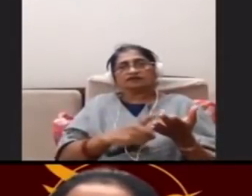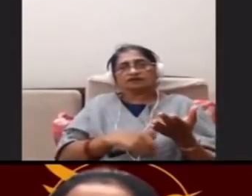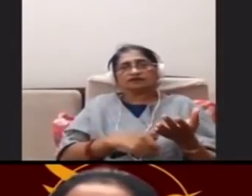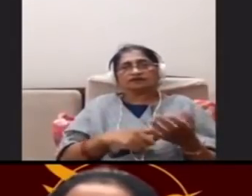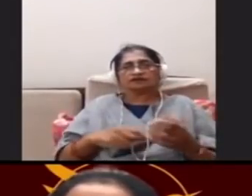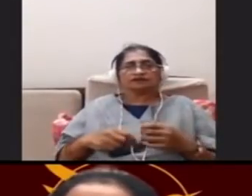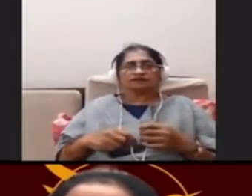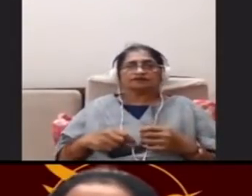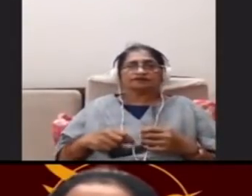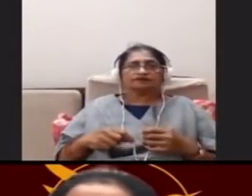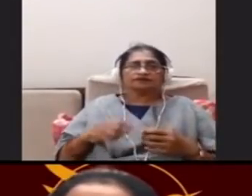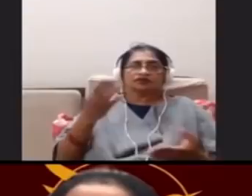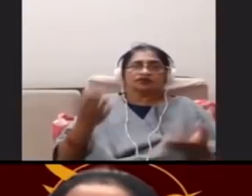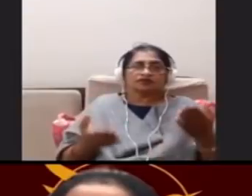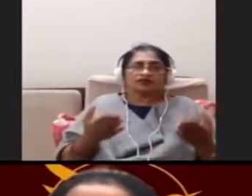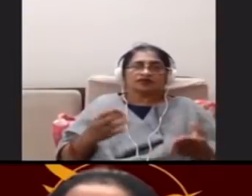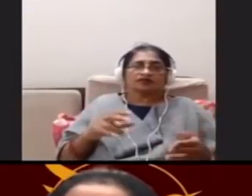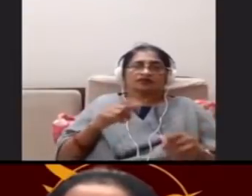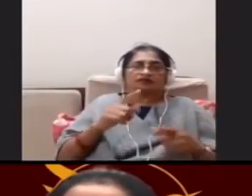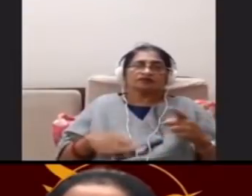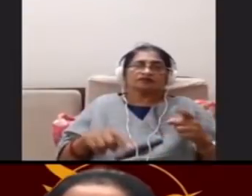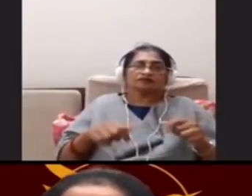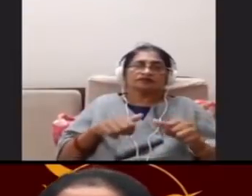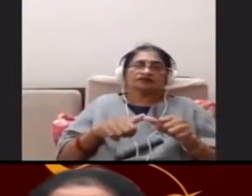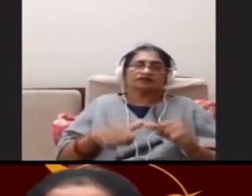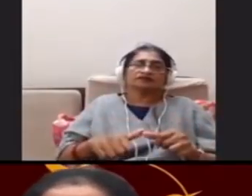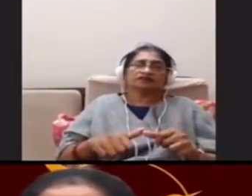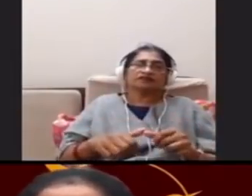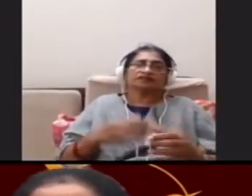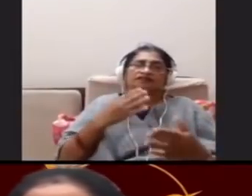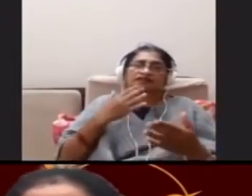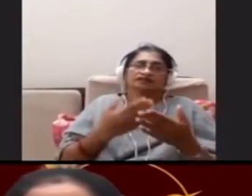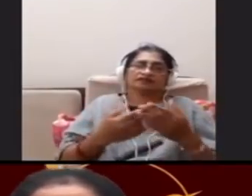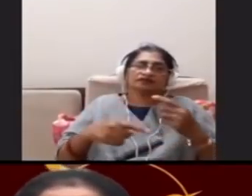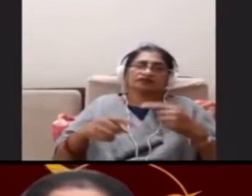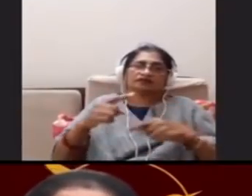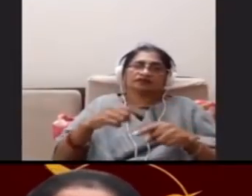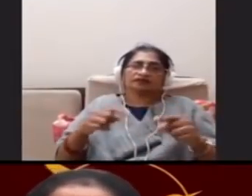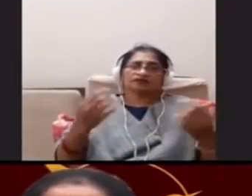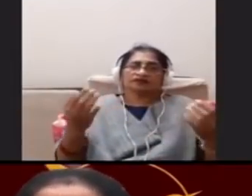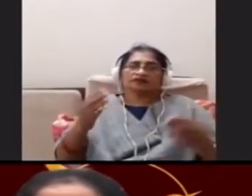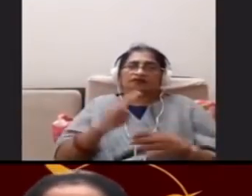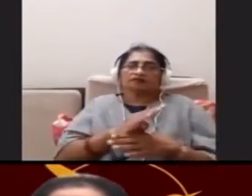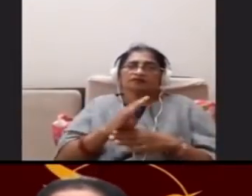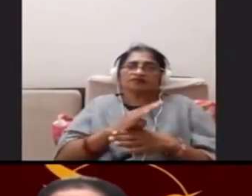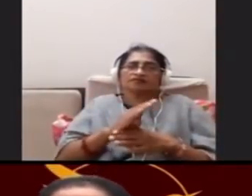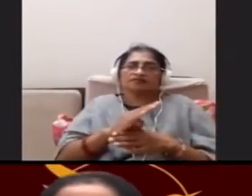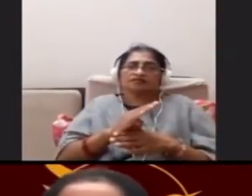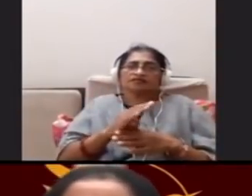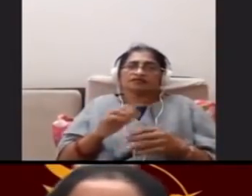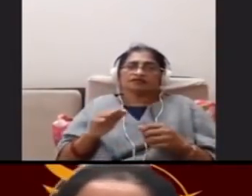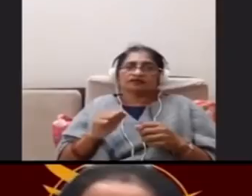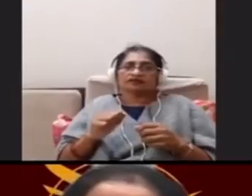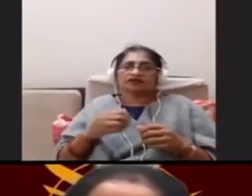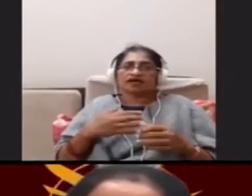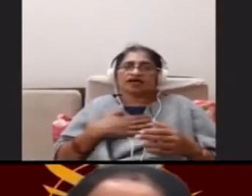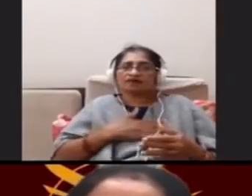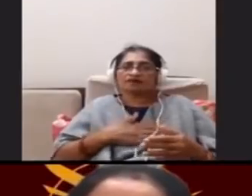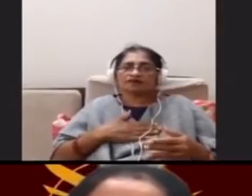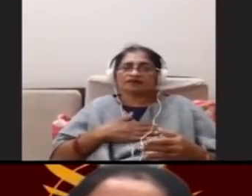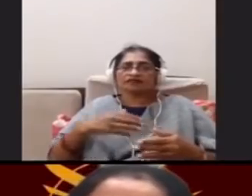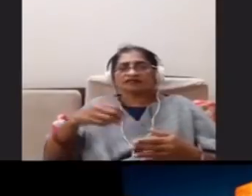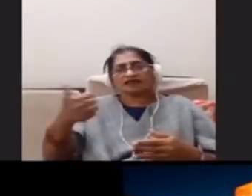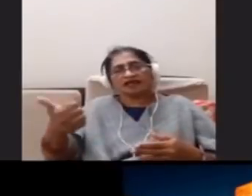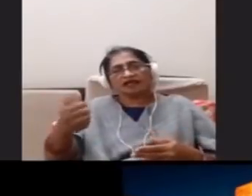you may not be able to stay. So, you know, thank you for coming despite your busy schedule. And I appreciate the other guests for